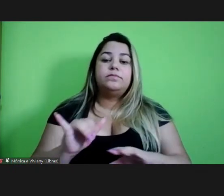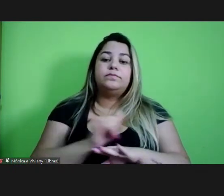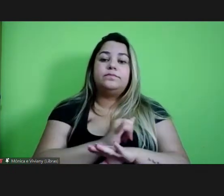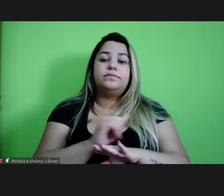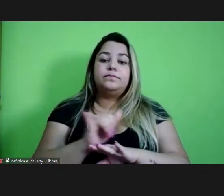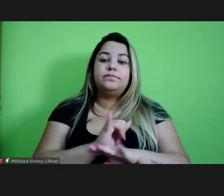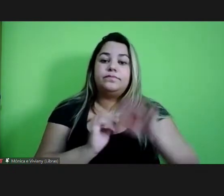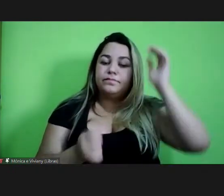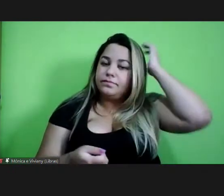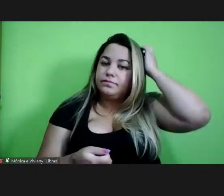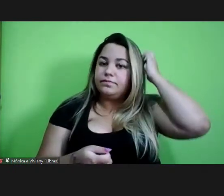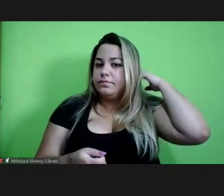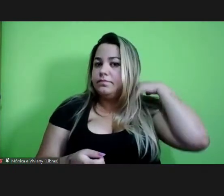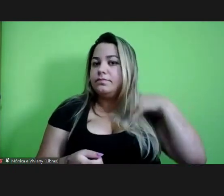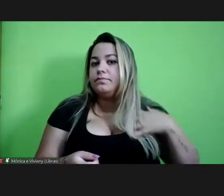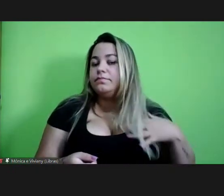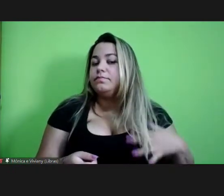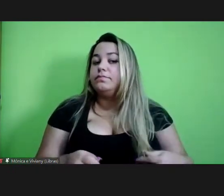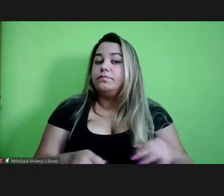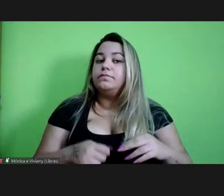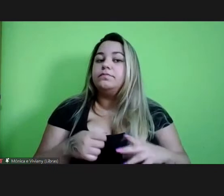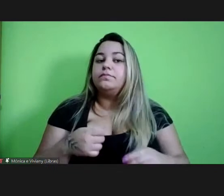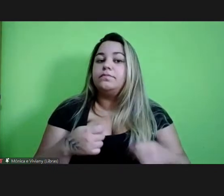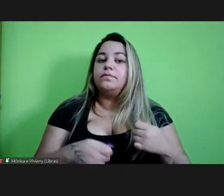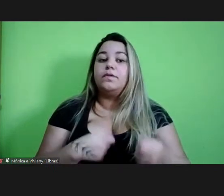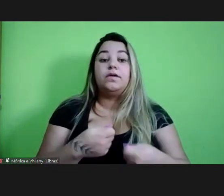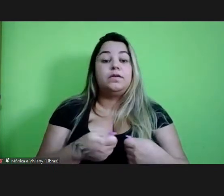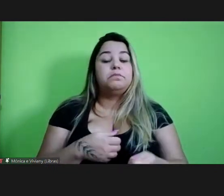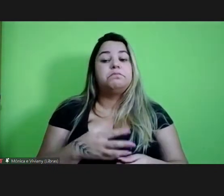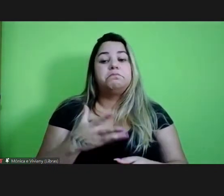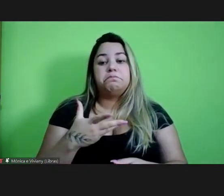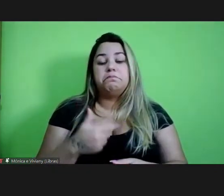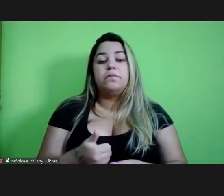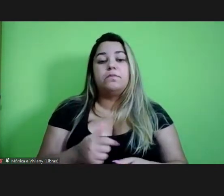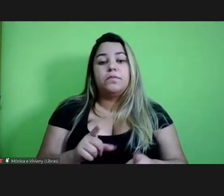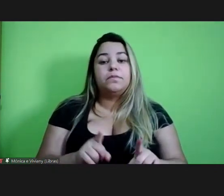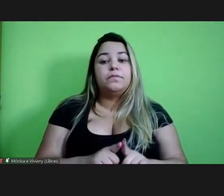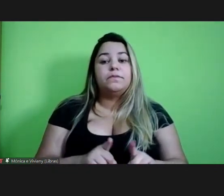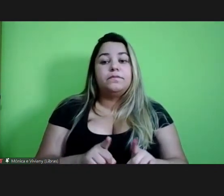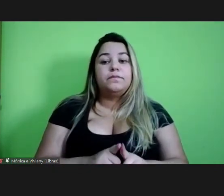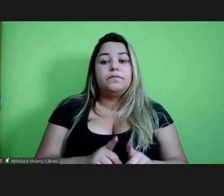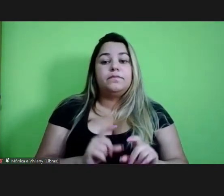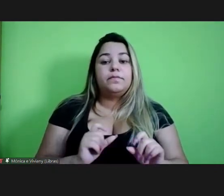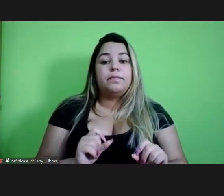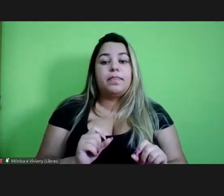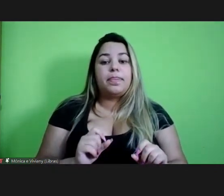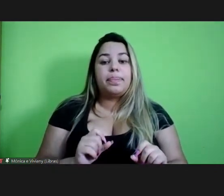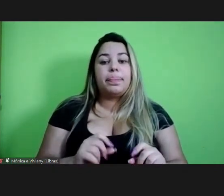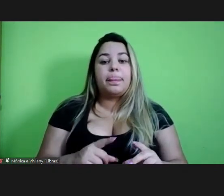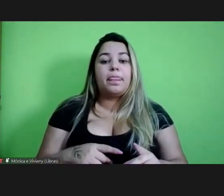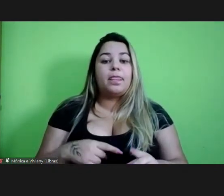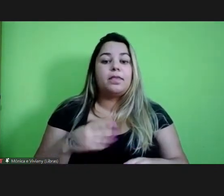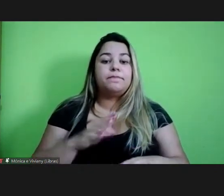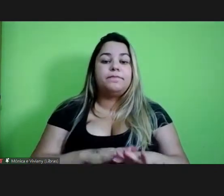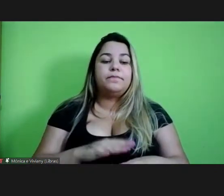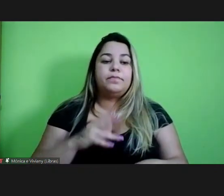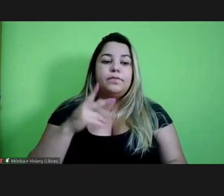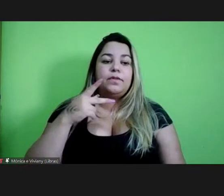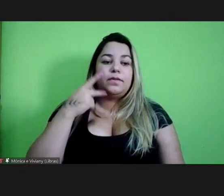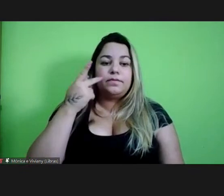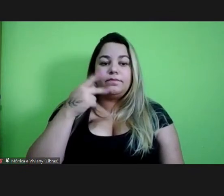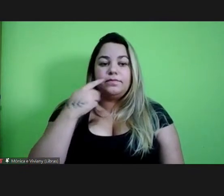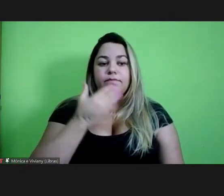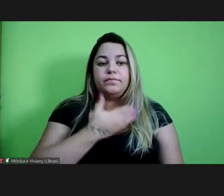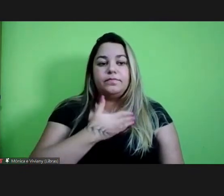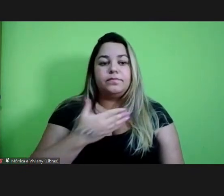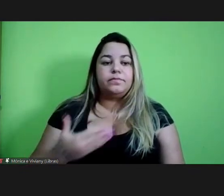And the strategies to articulate, which are amazing and important in relation to the other